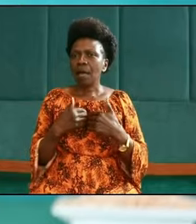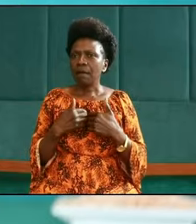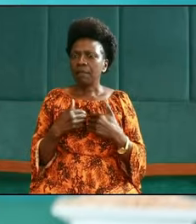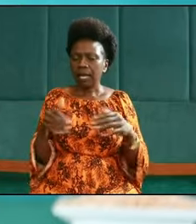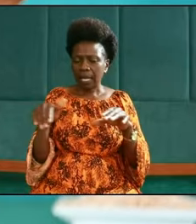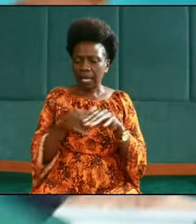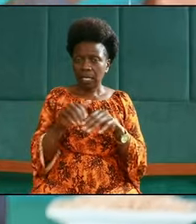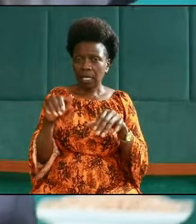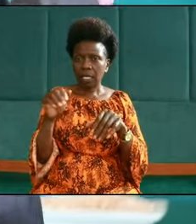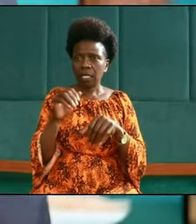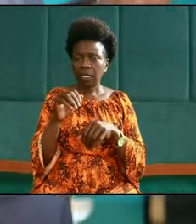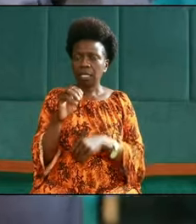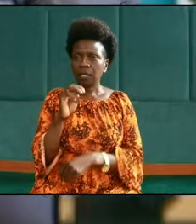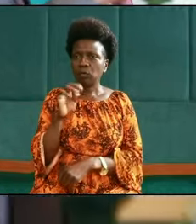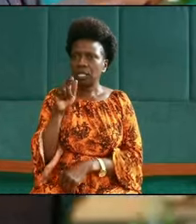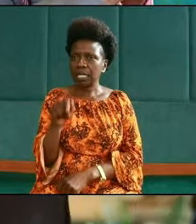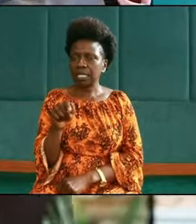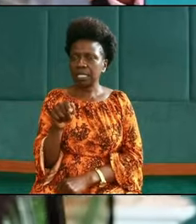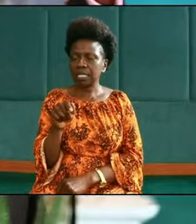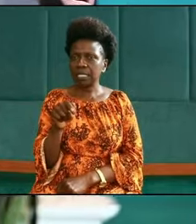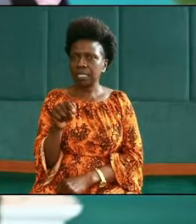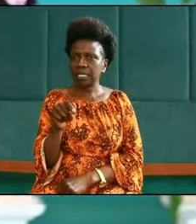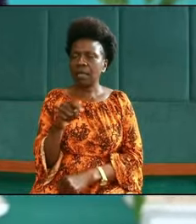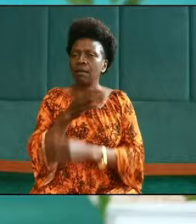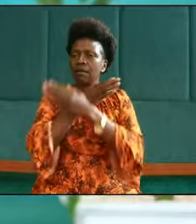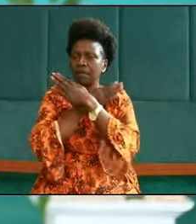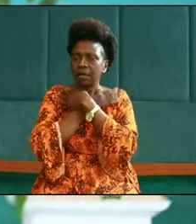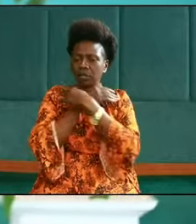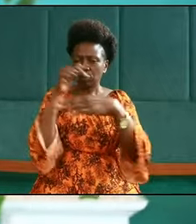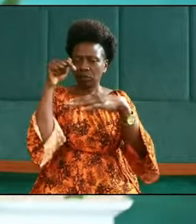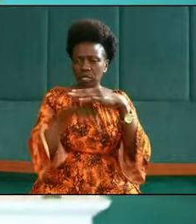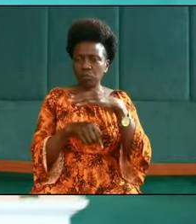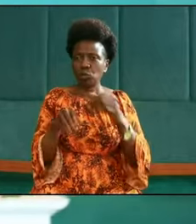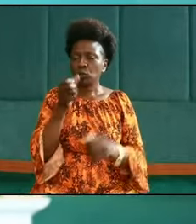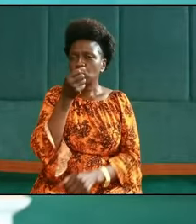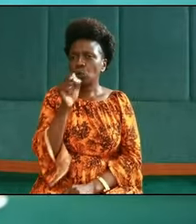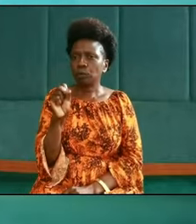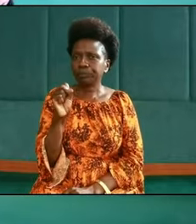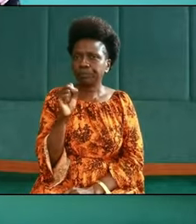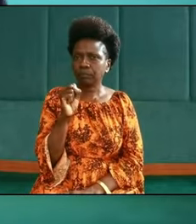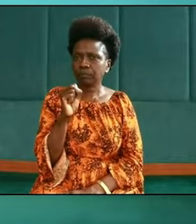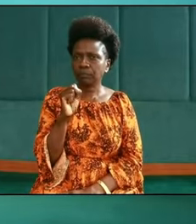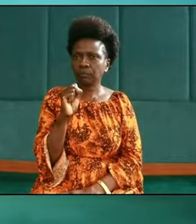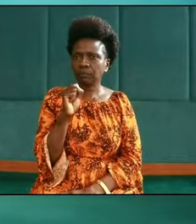entered into these intimacies and therefore